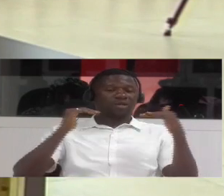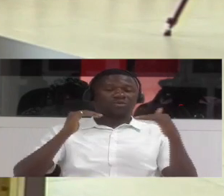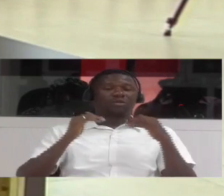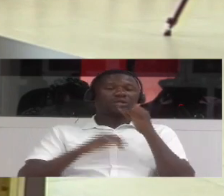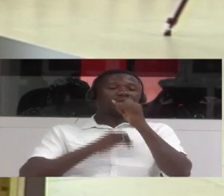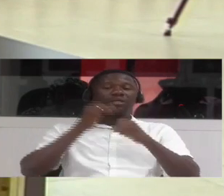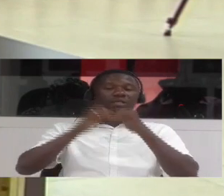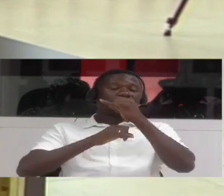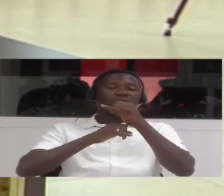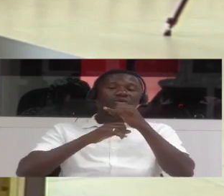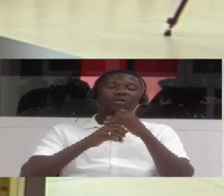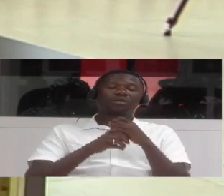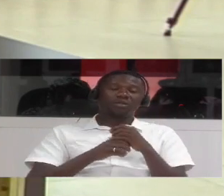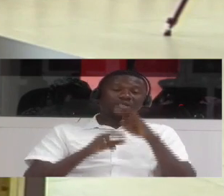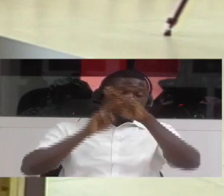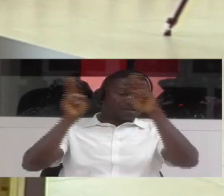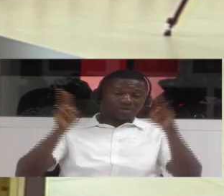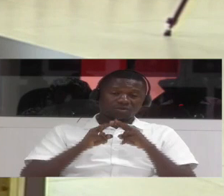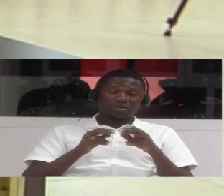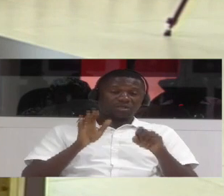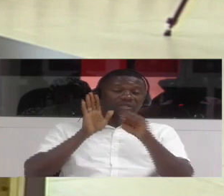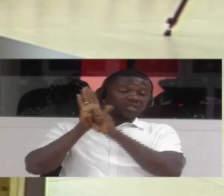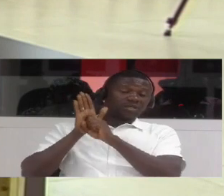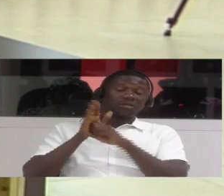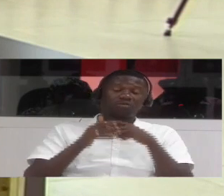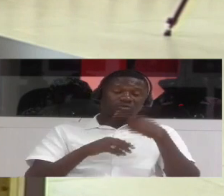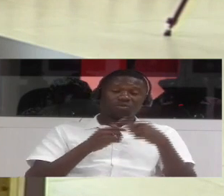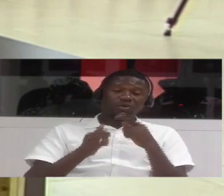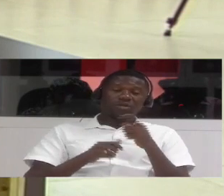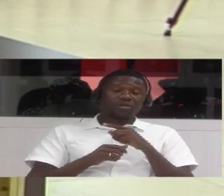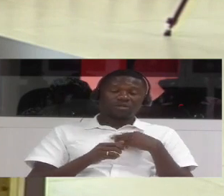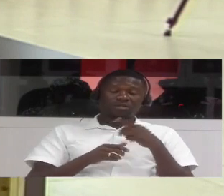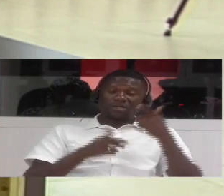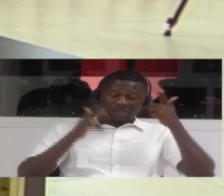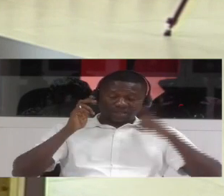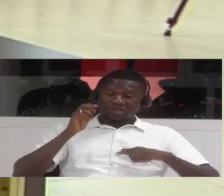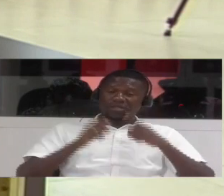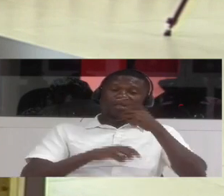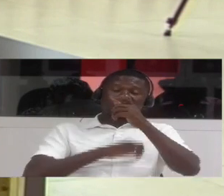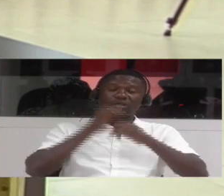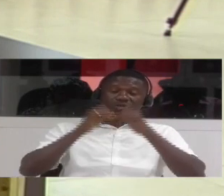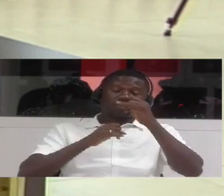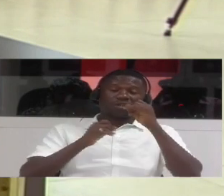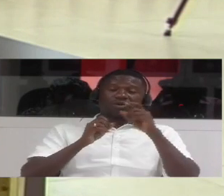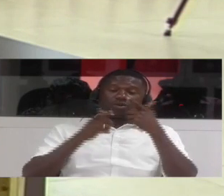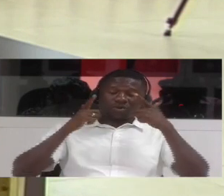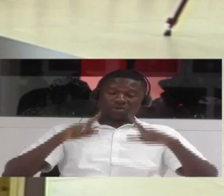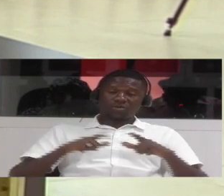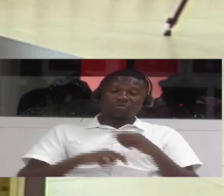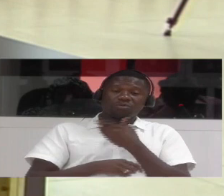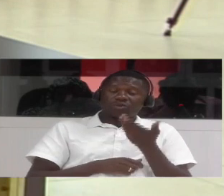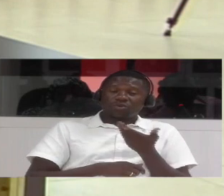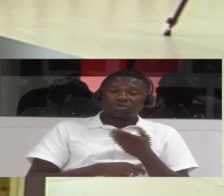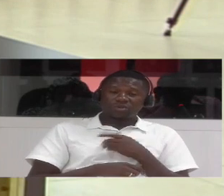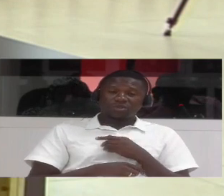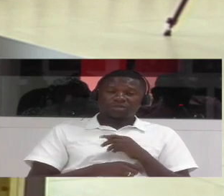international standards or even Gambia's obligation under international law, because it kind of like